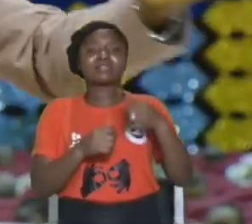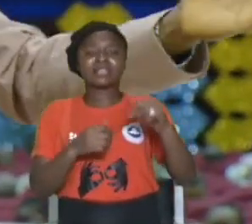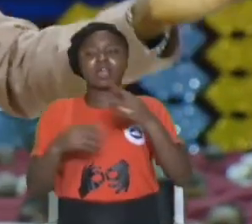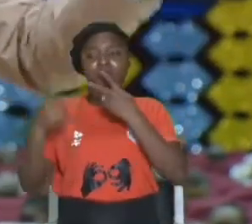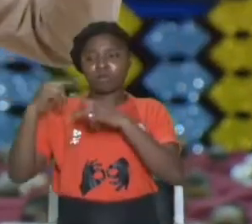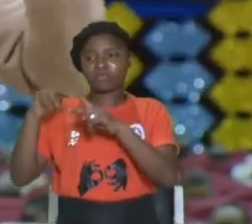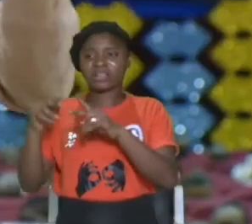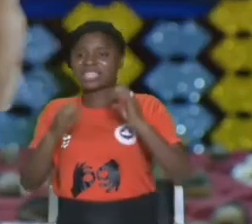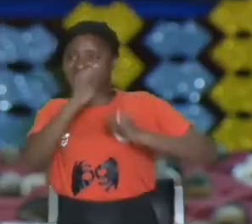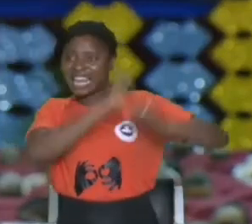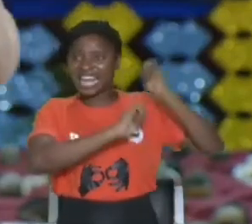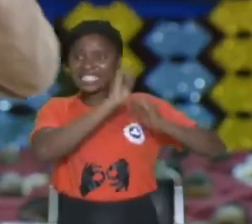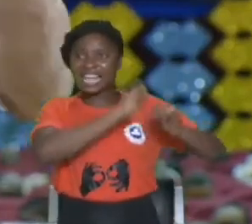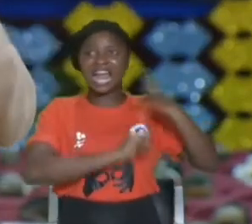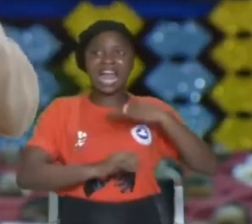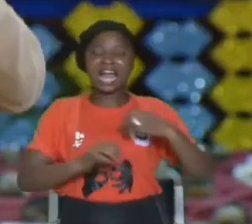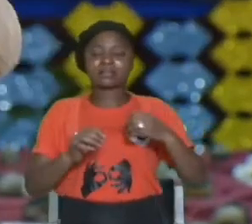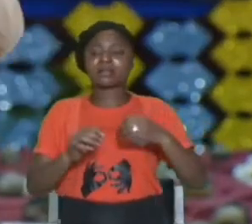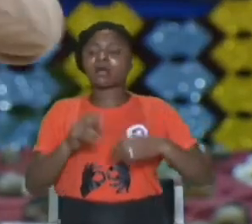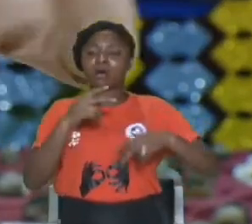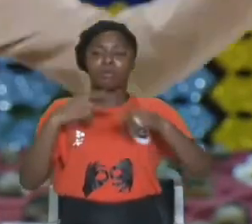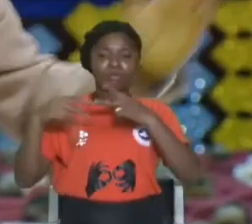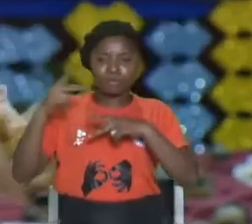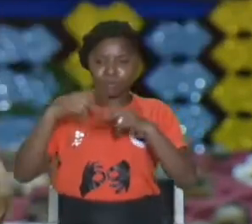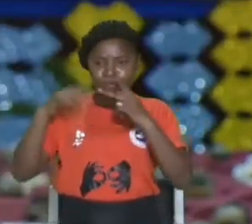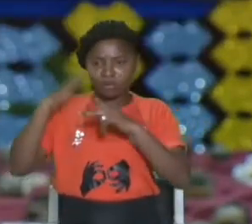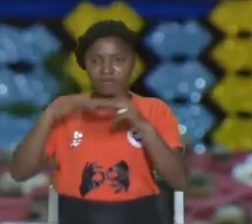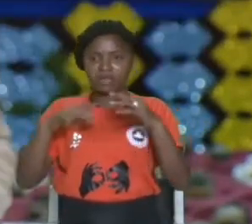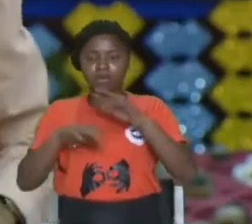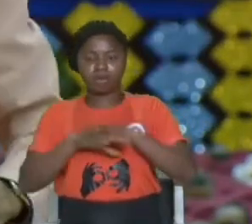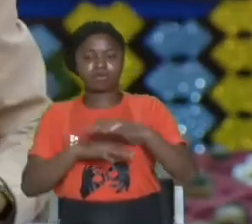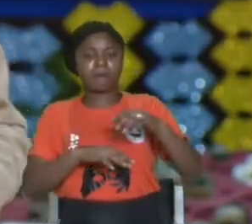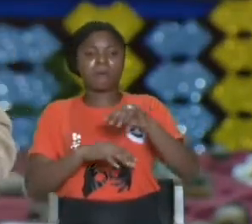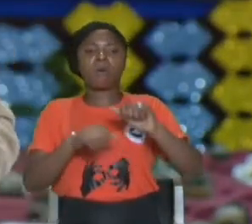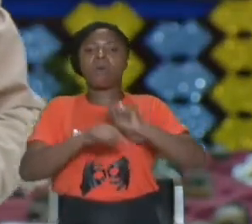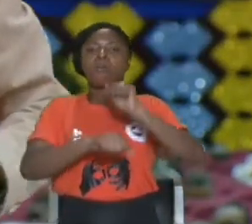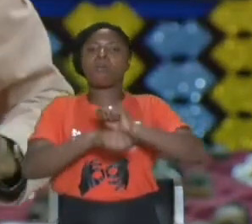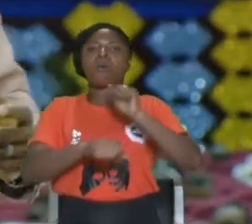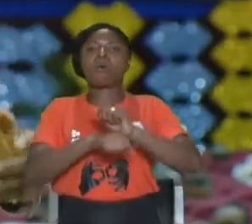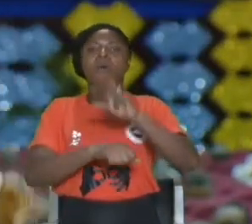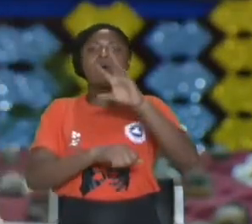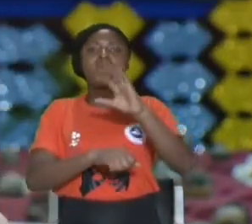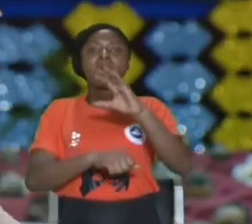prophet Elijah and the prophet of Baal at Mount Carmel.